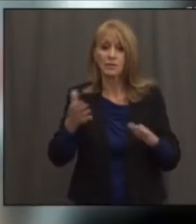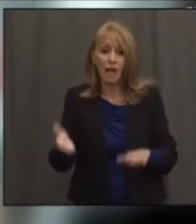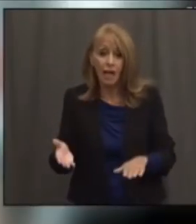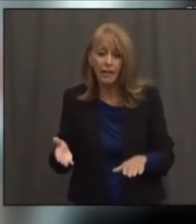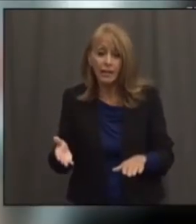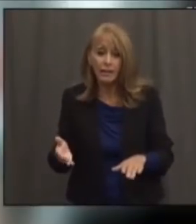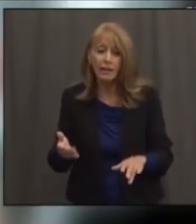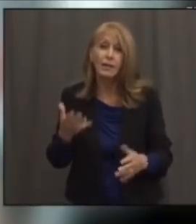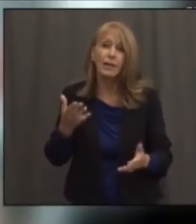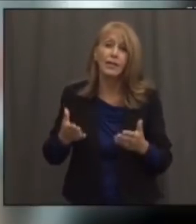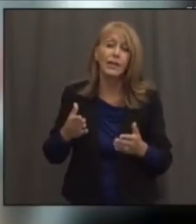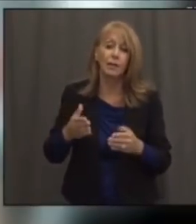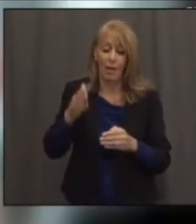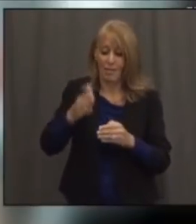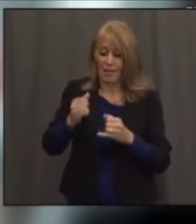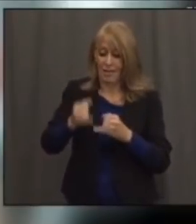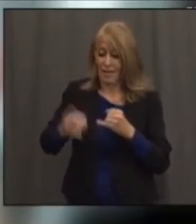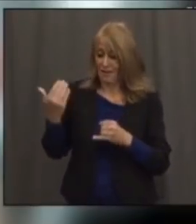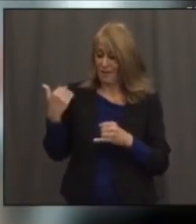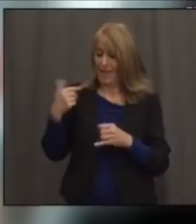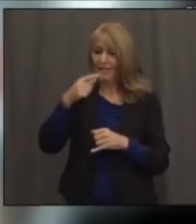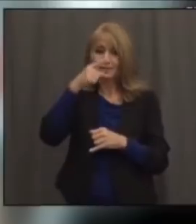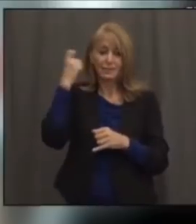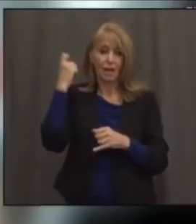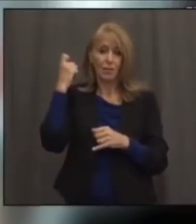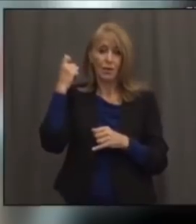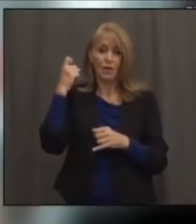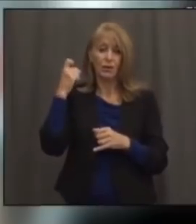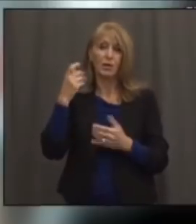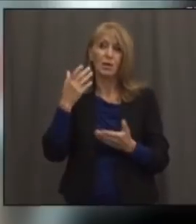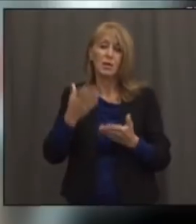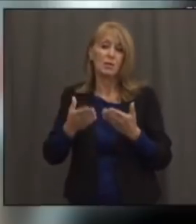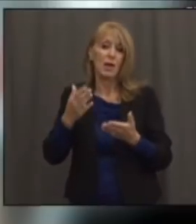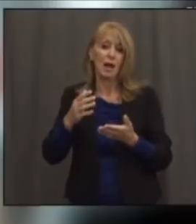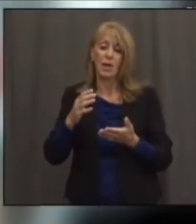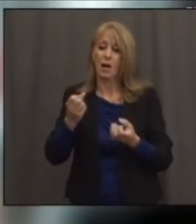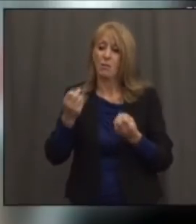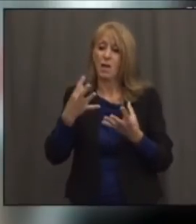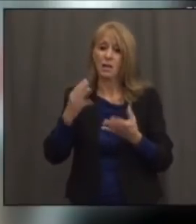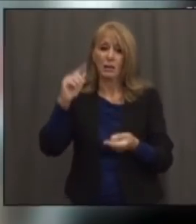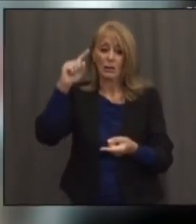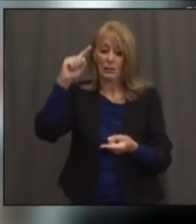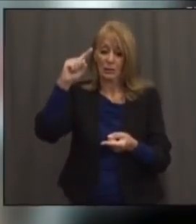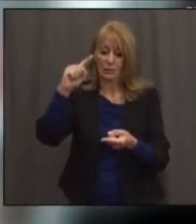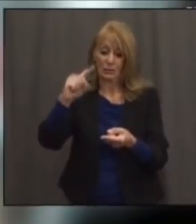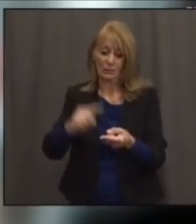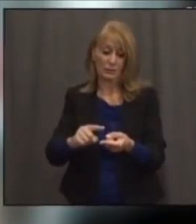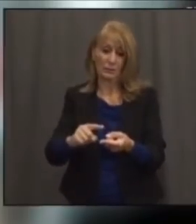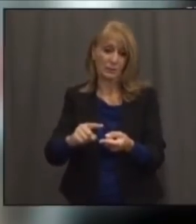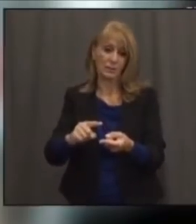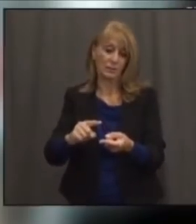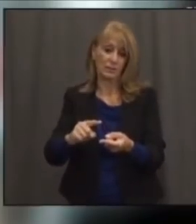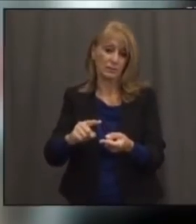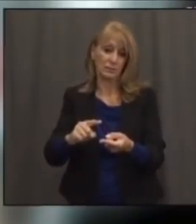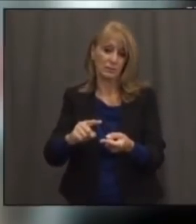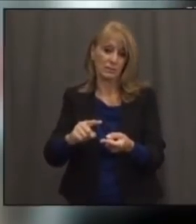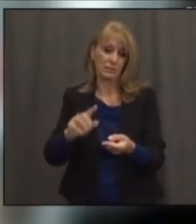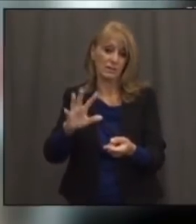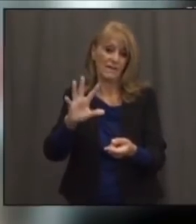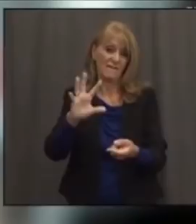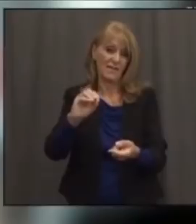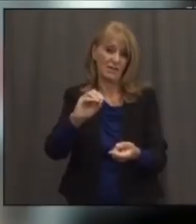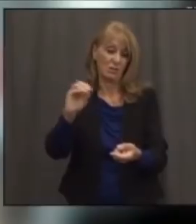probably, by the end of the summer, we probably have had cut the case fatality rate in hospital mortality in half.